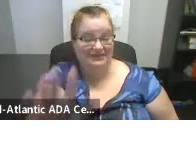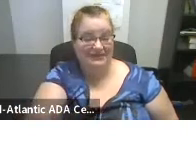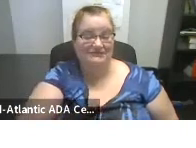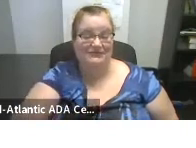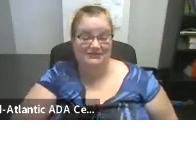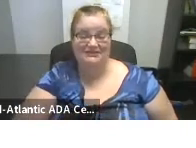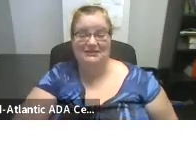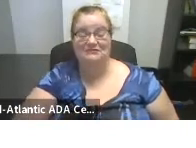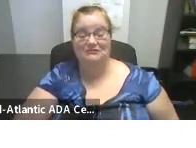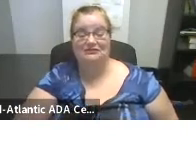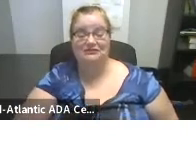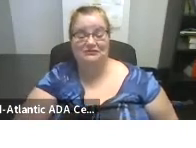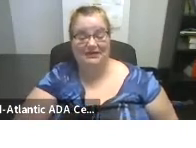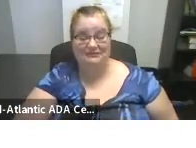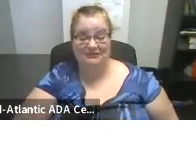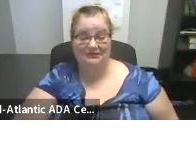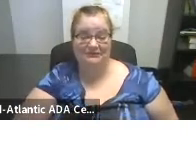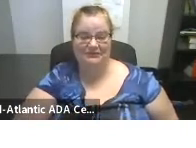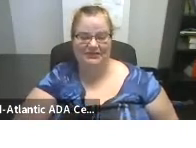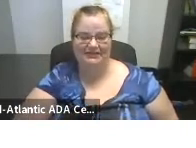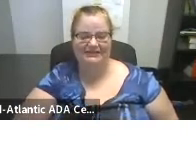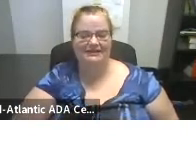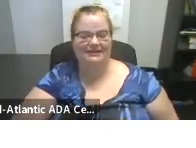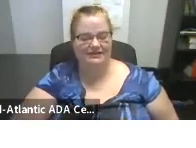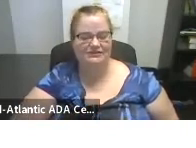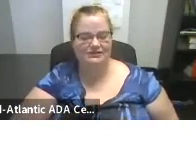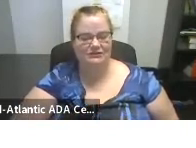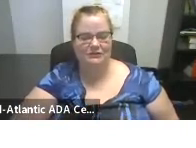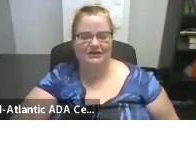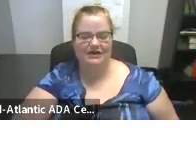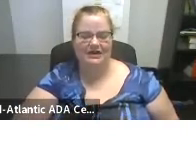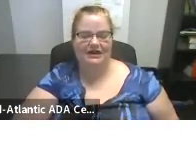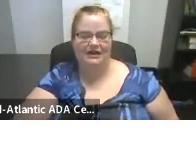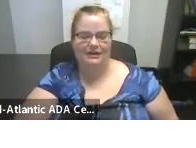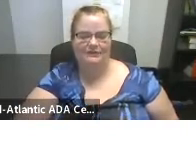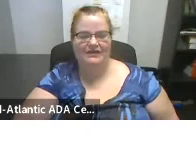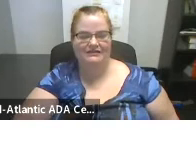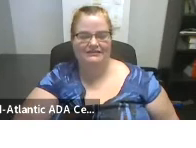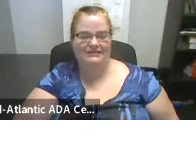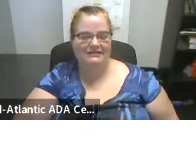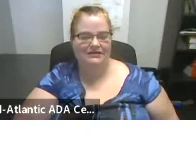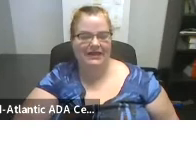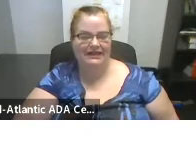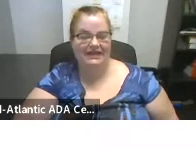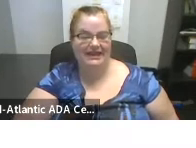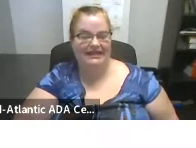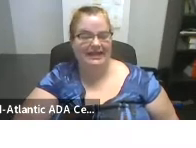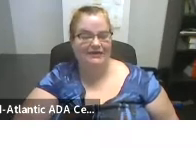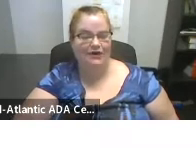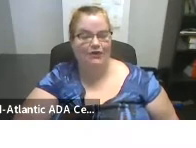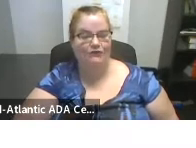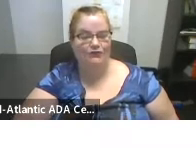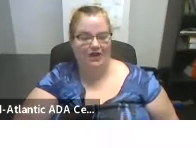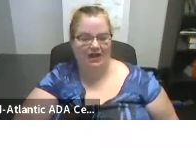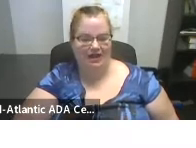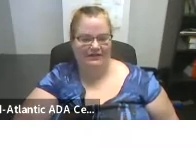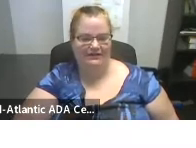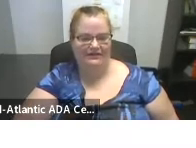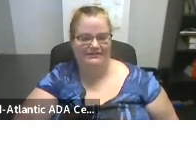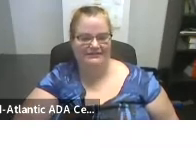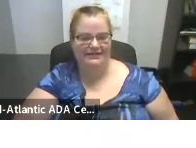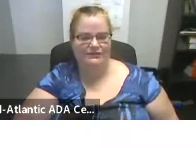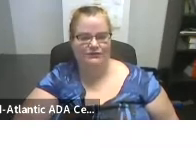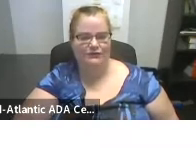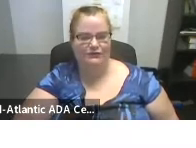had a lot of questions come through, which is great. We really appreciate it. Here's a good one. Does the ADA